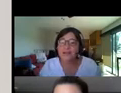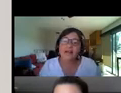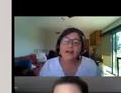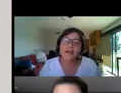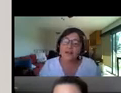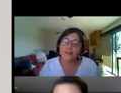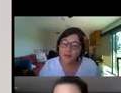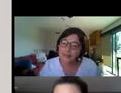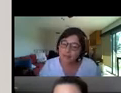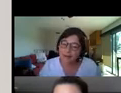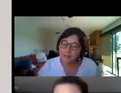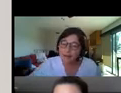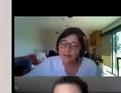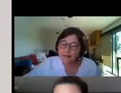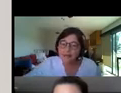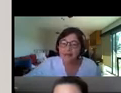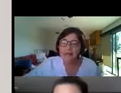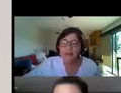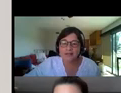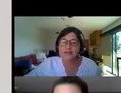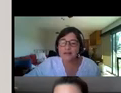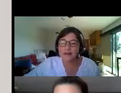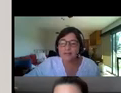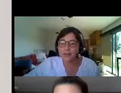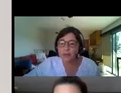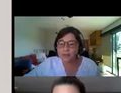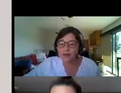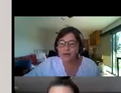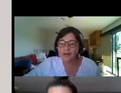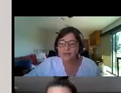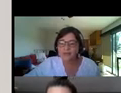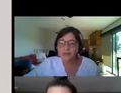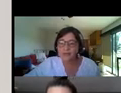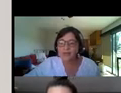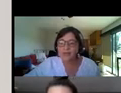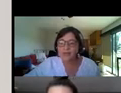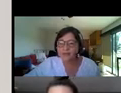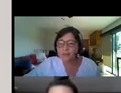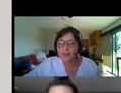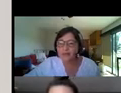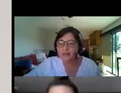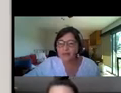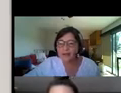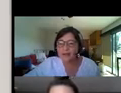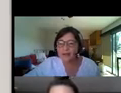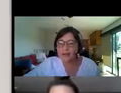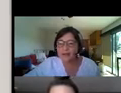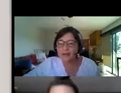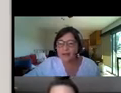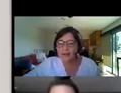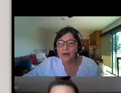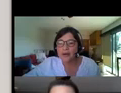survey are fluent Spanish speakers, and for the most part also fluent English speakers. I've had a